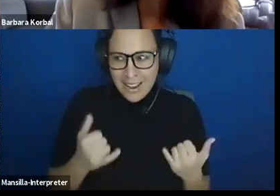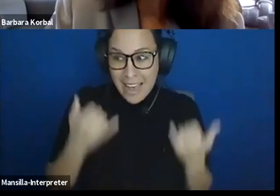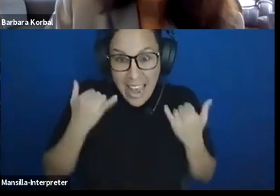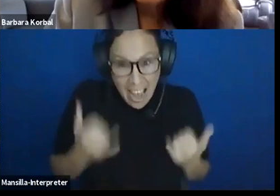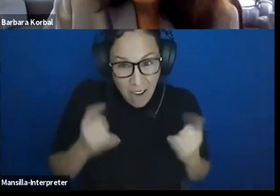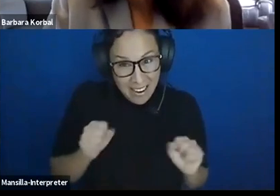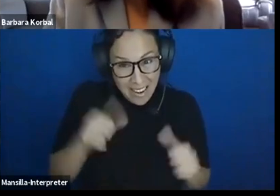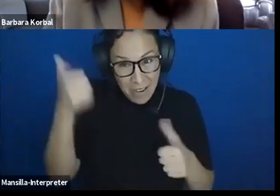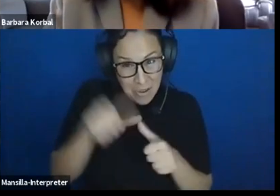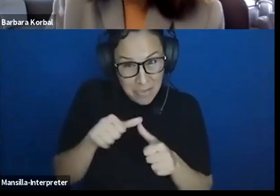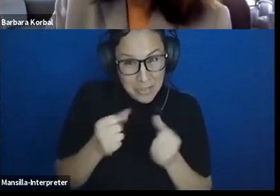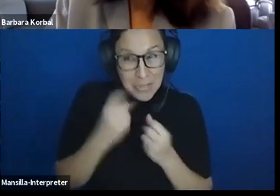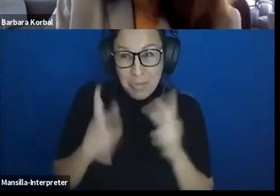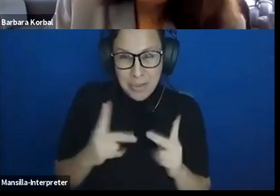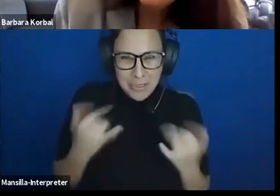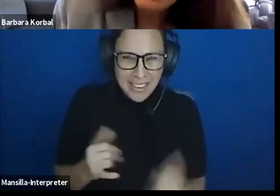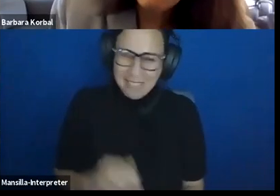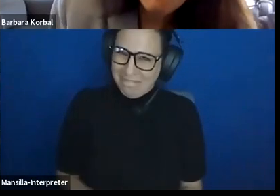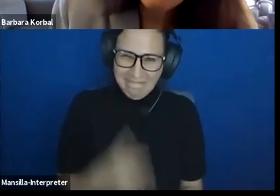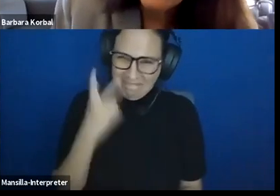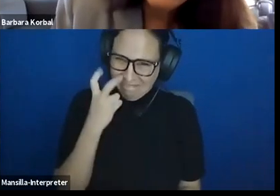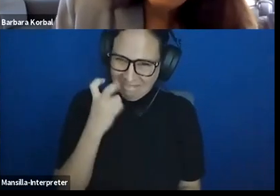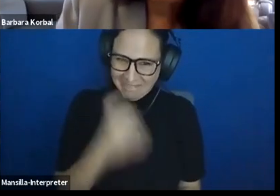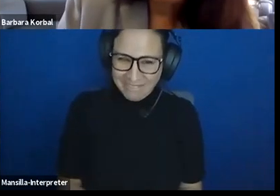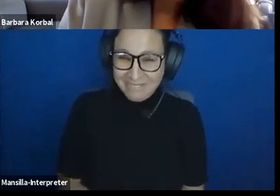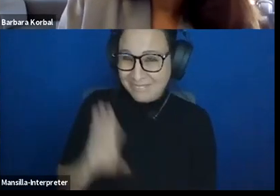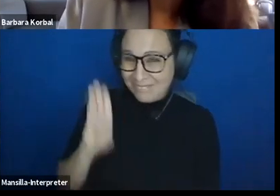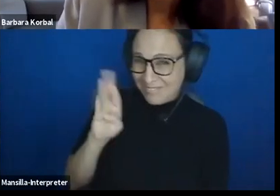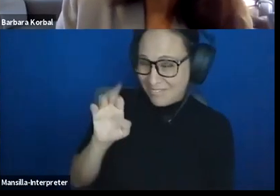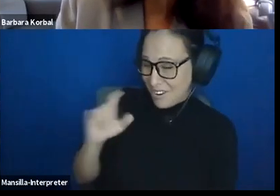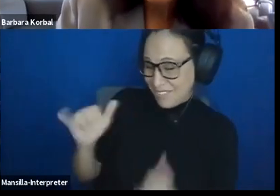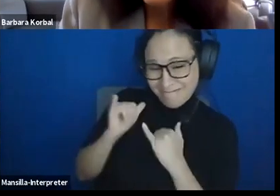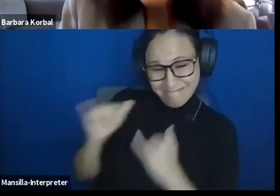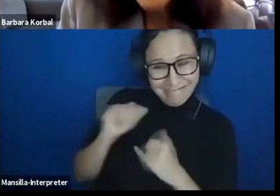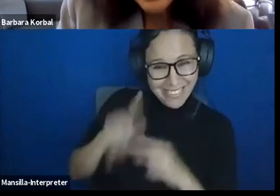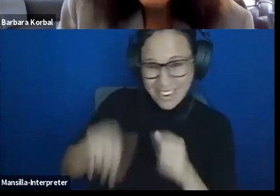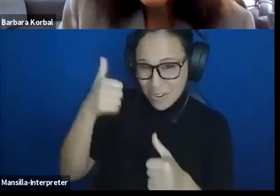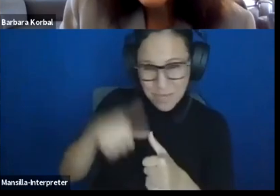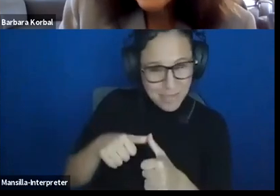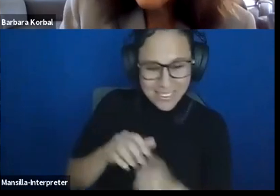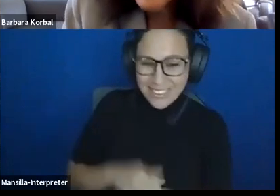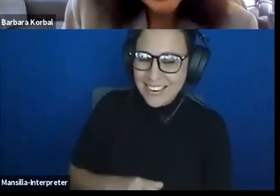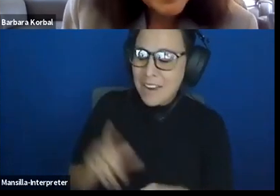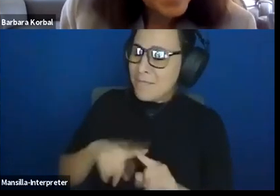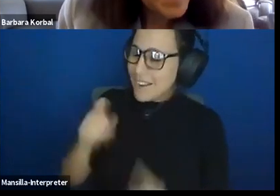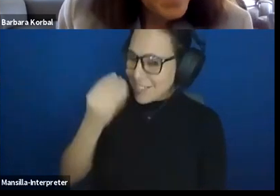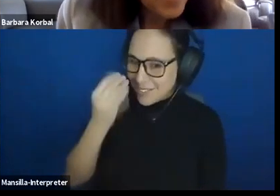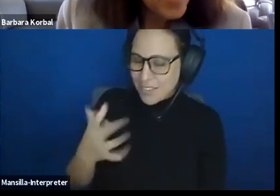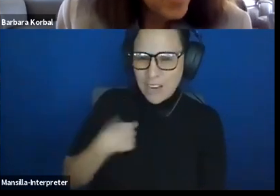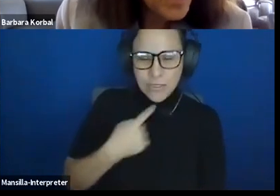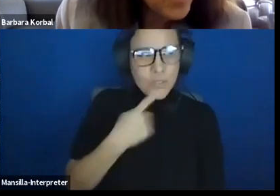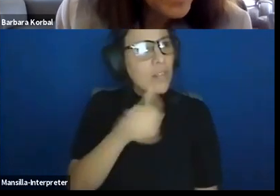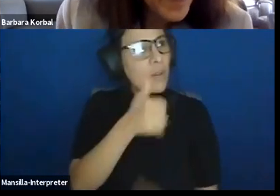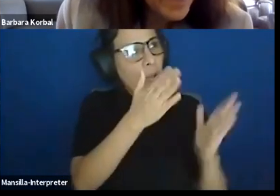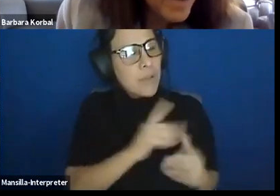remember so many of the people today. Hey, I can't remember right now, but you know, I have to tell you, like I was telling somebody about